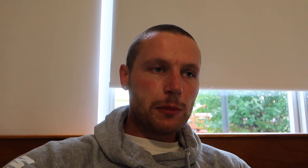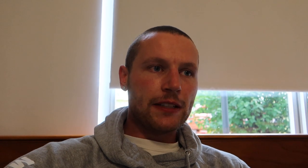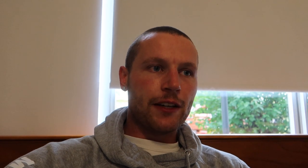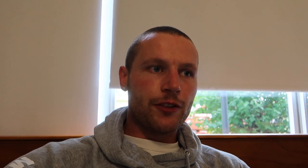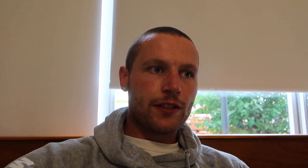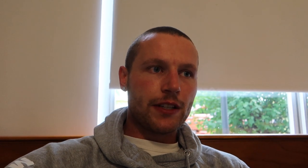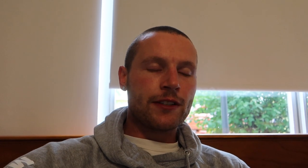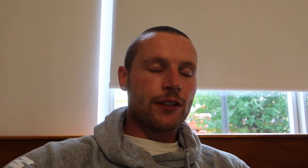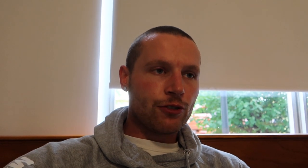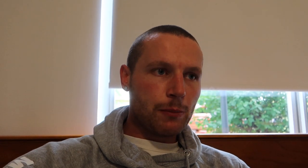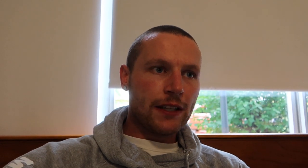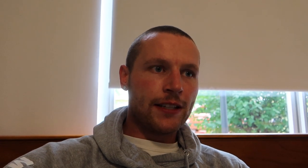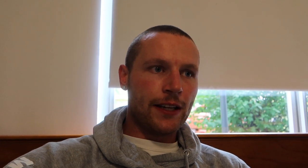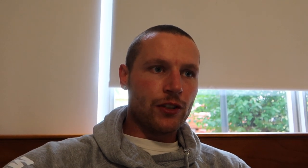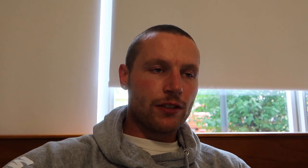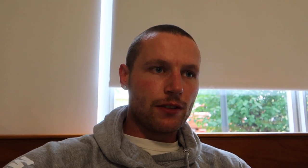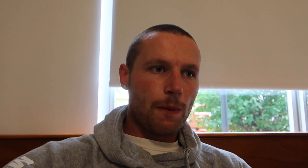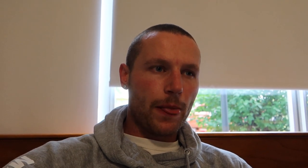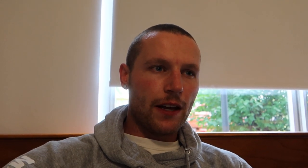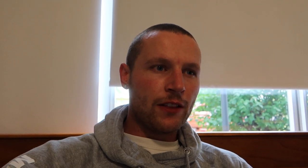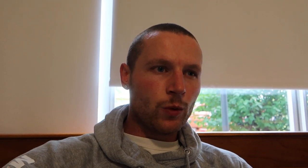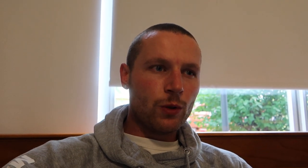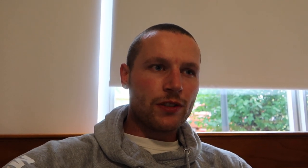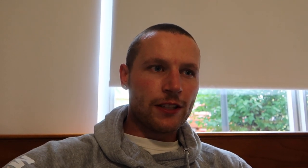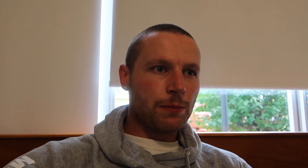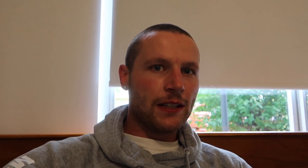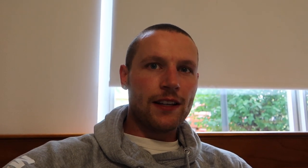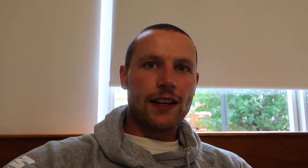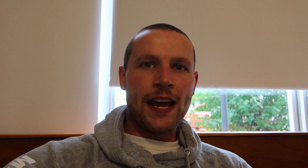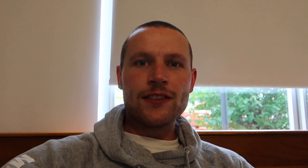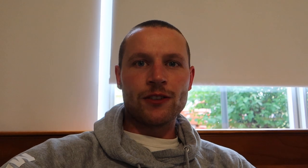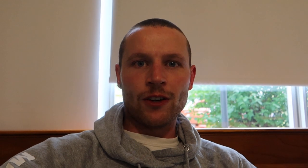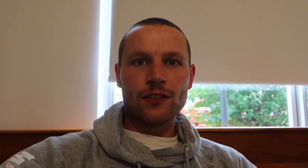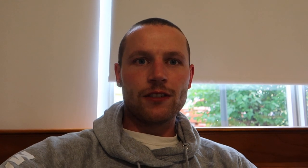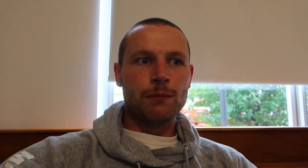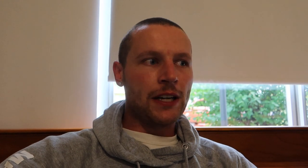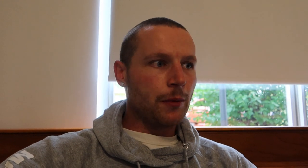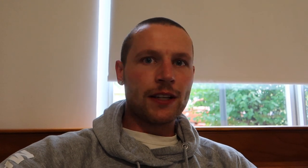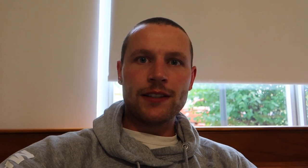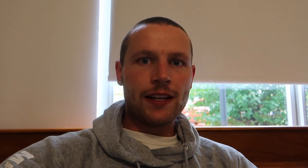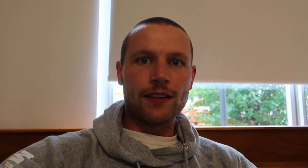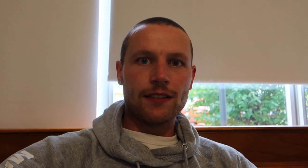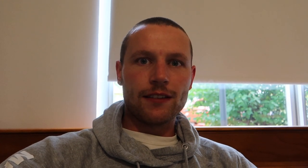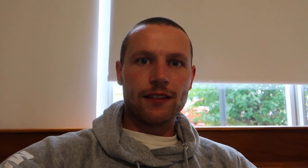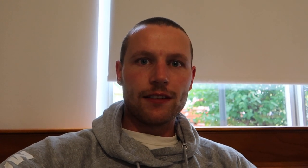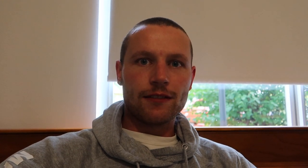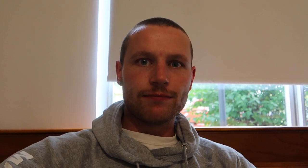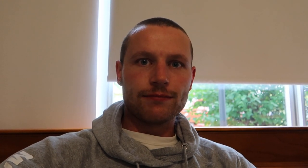It's extremely dangerous. It's extremely contagious. And the world simply has not been able to contain